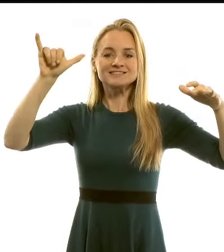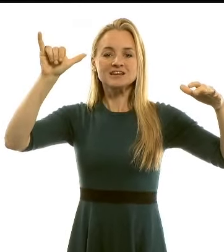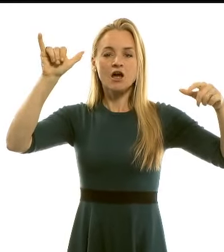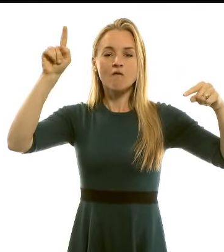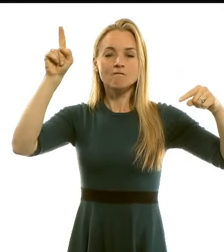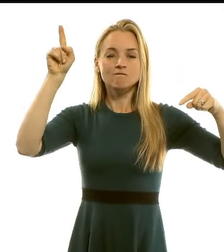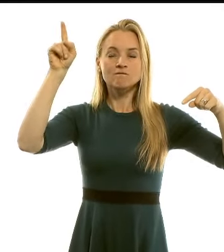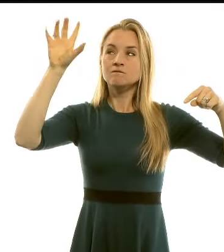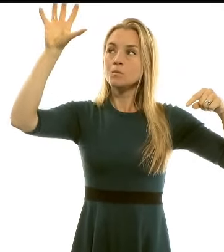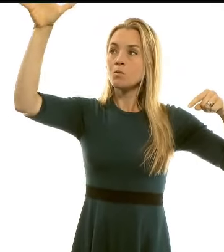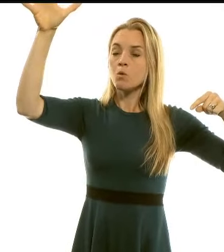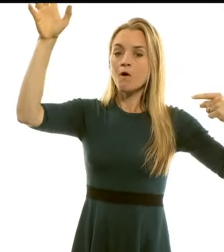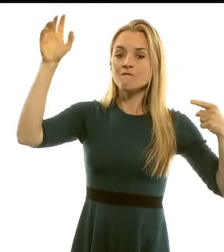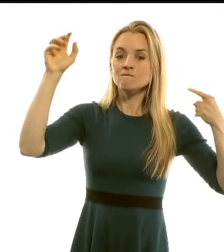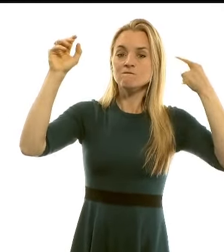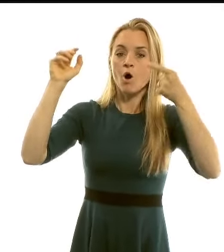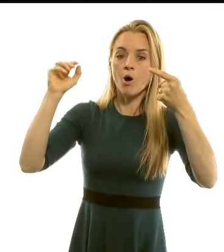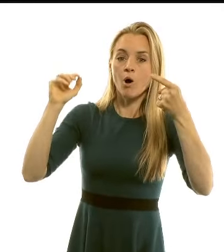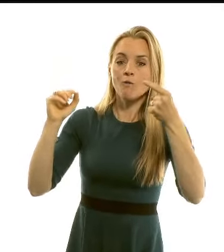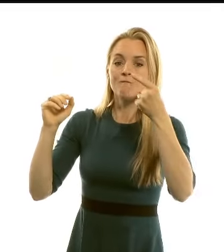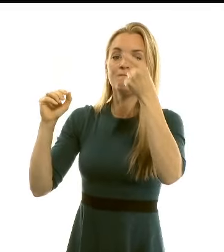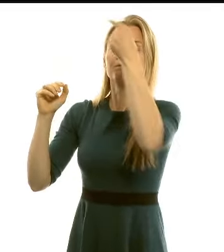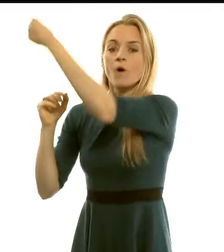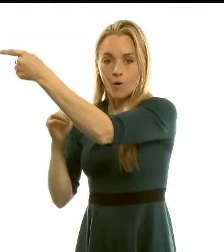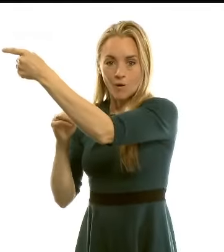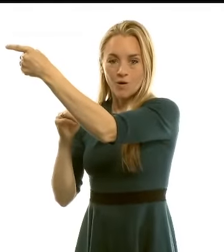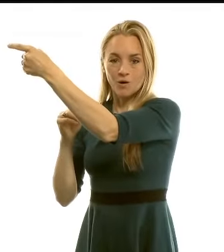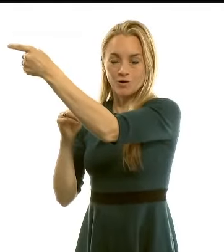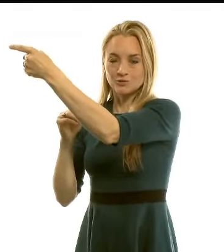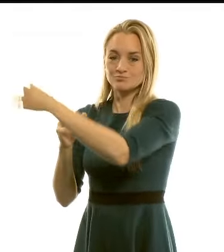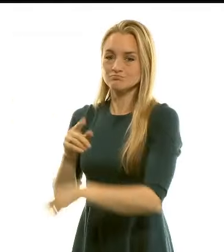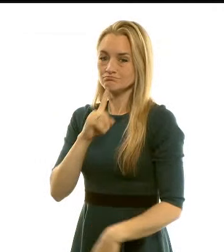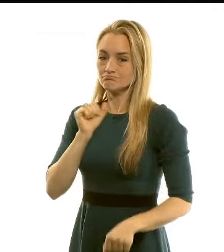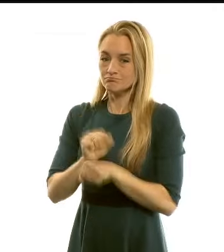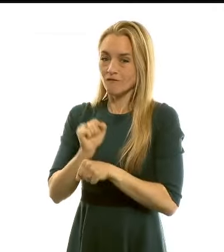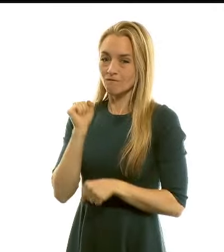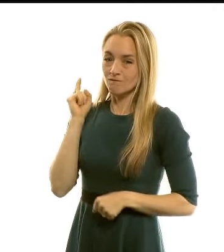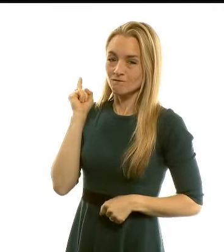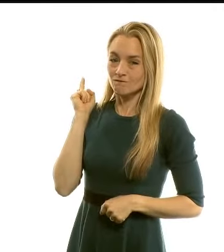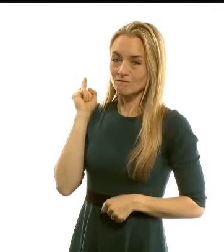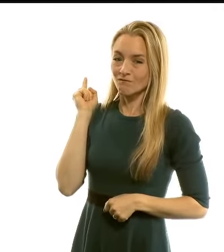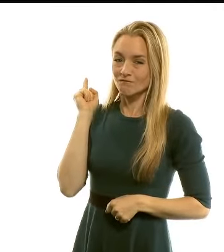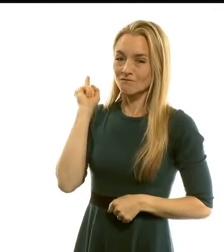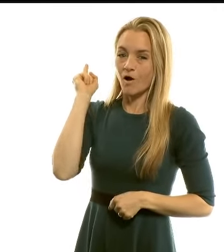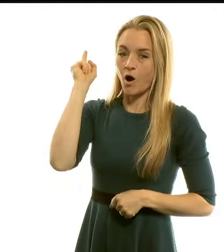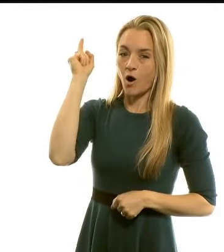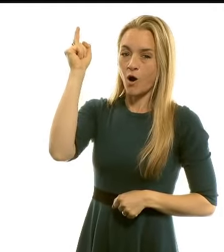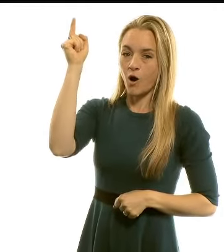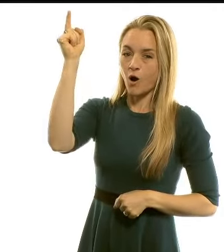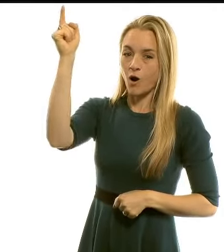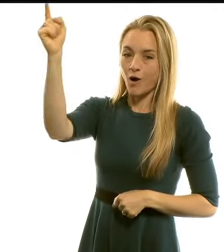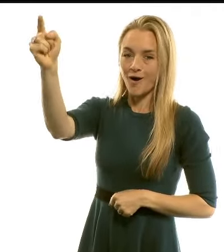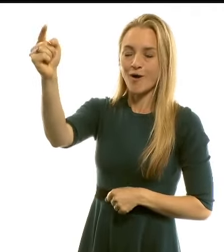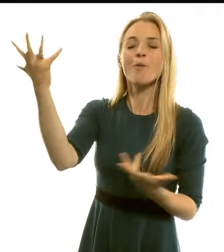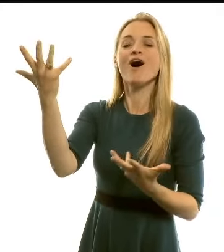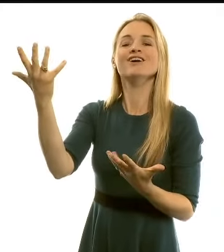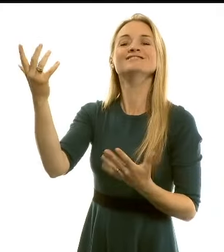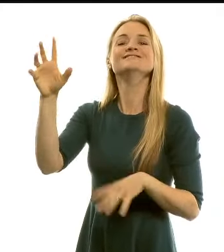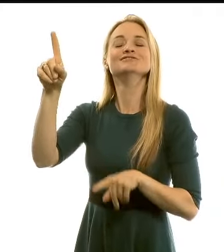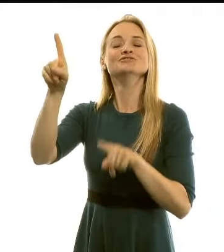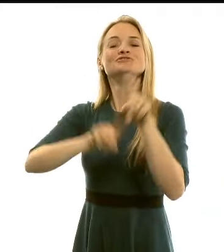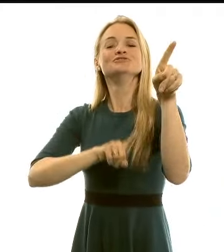So that's 2 whole fars, which is pretty far. Of course, I am talking about LEGO Star Wars, The Skywalker Saga. It's out there,